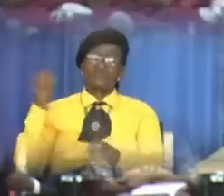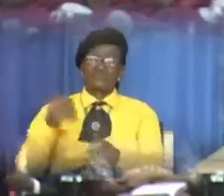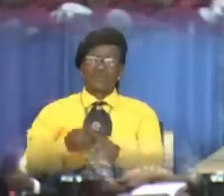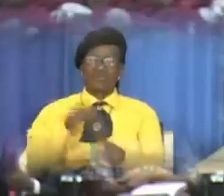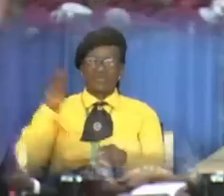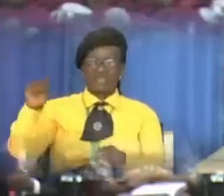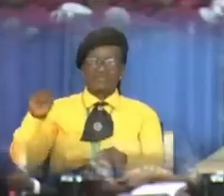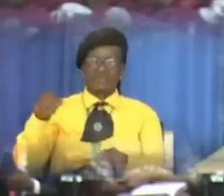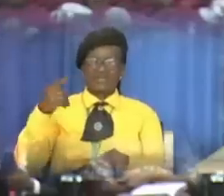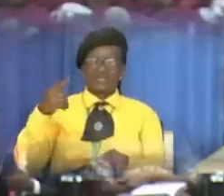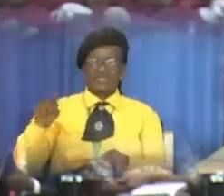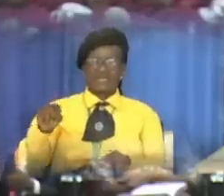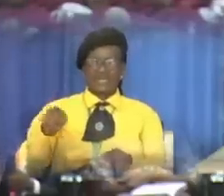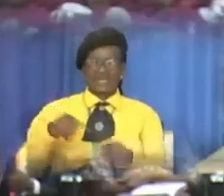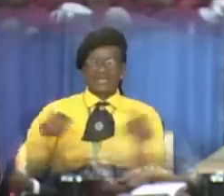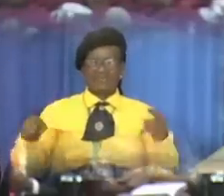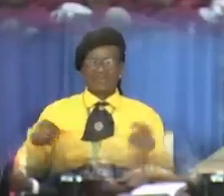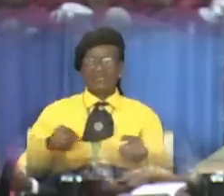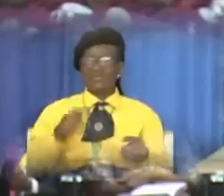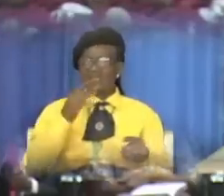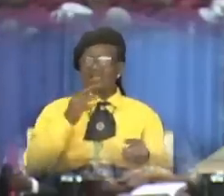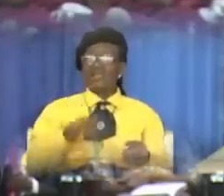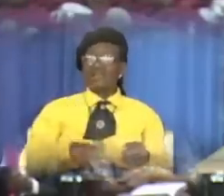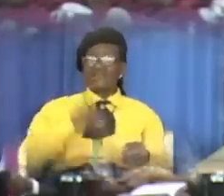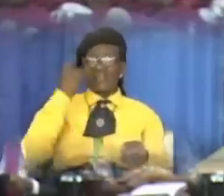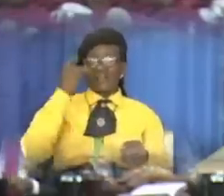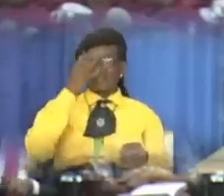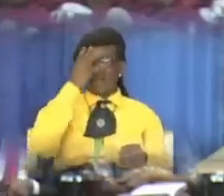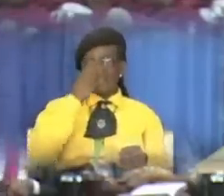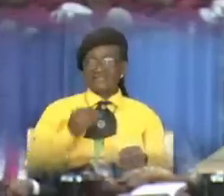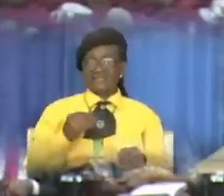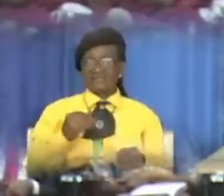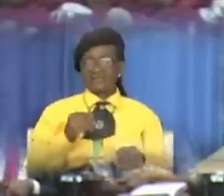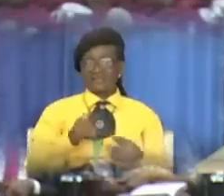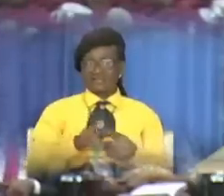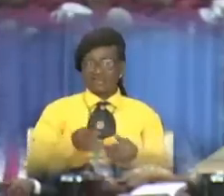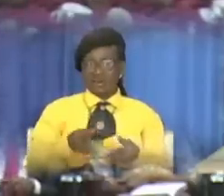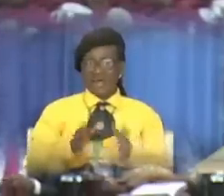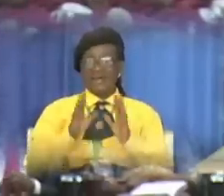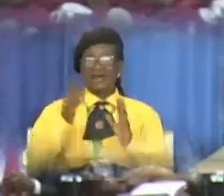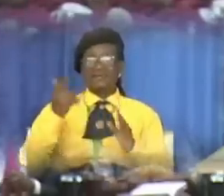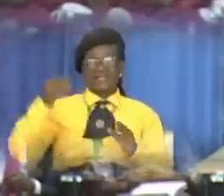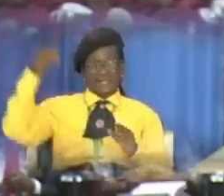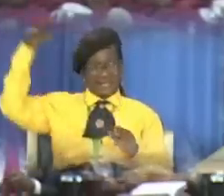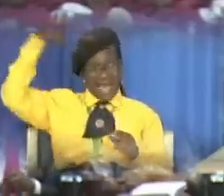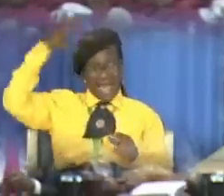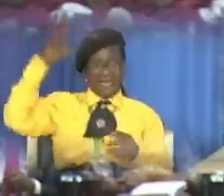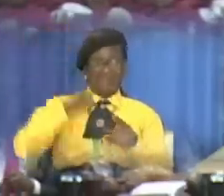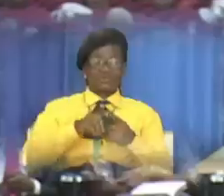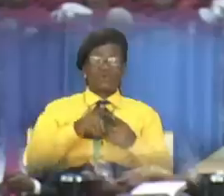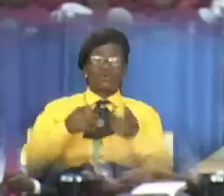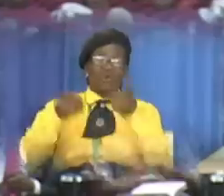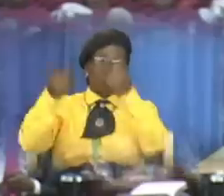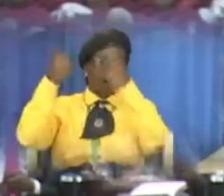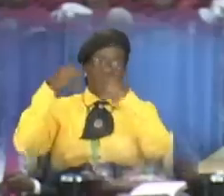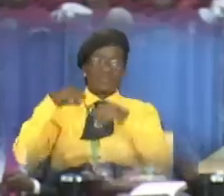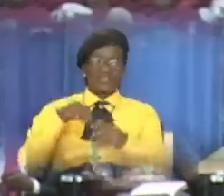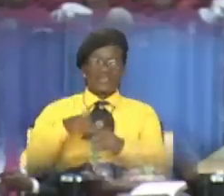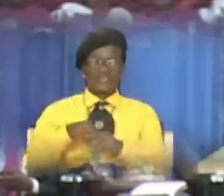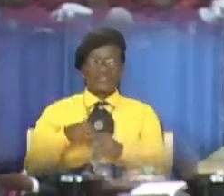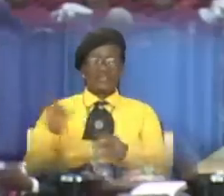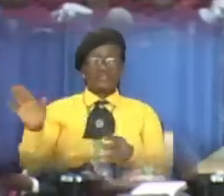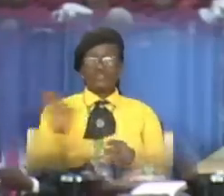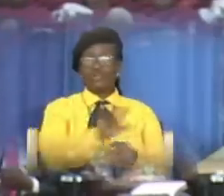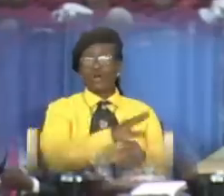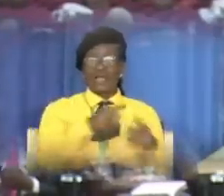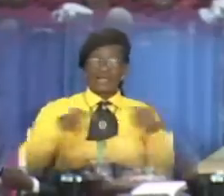The enemy fell asleep. If you allow the light to come in, your enemies will fall asleep.